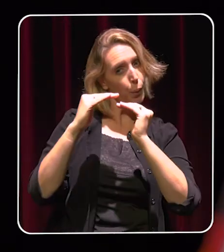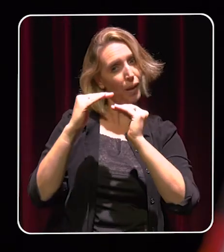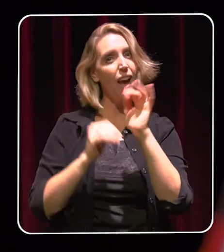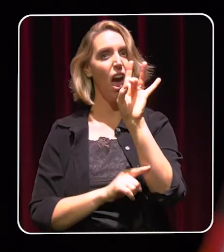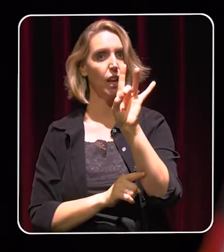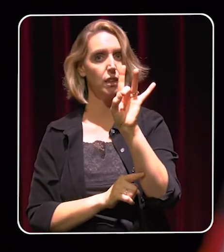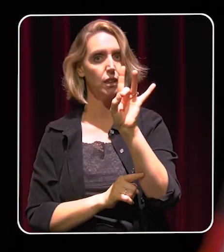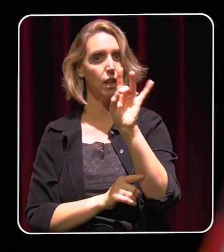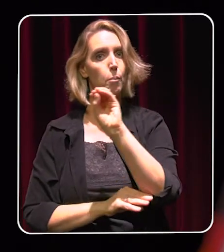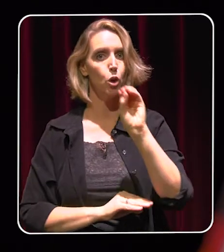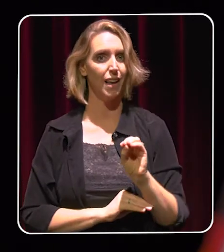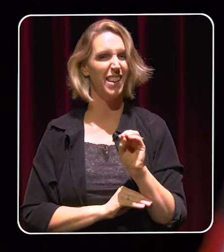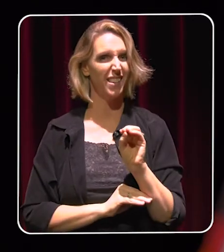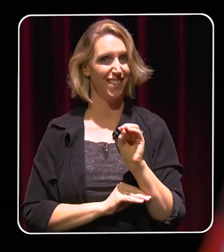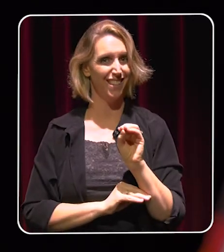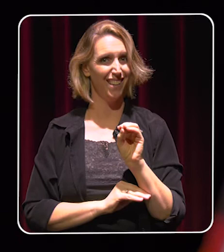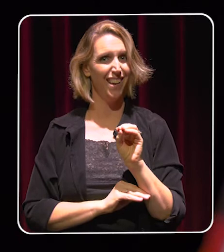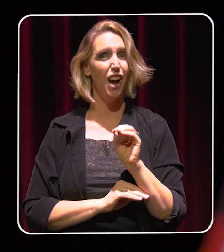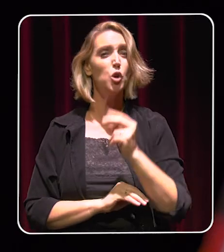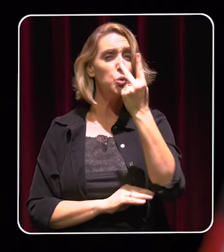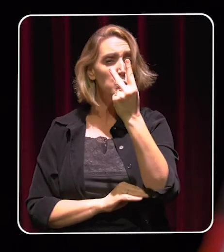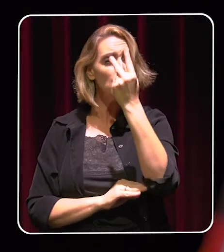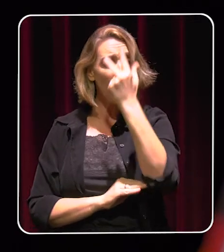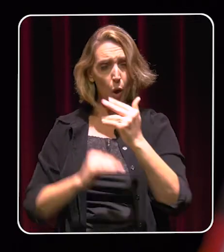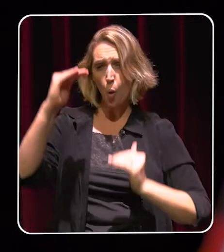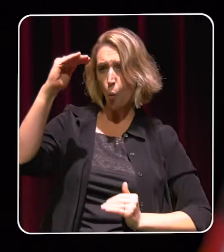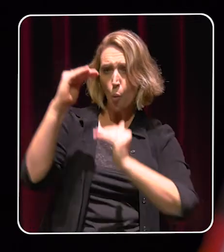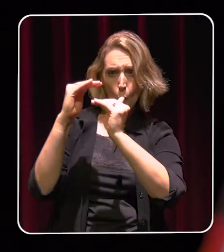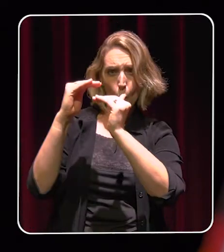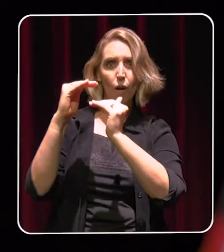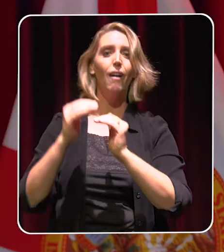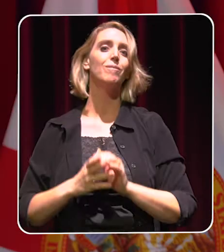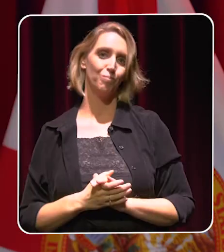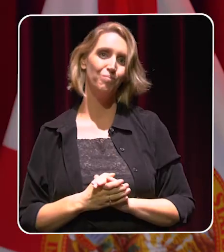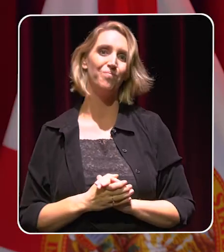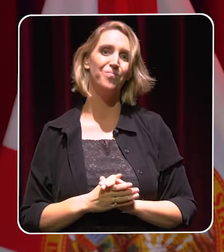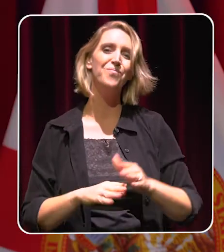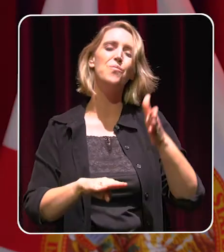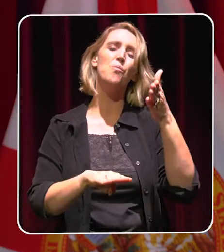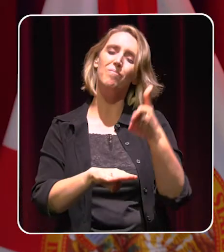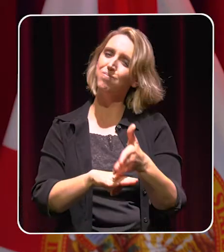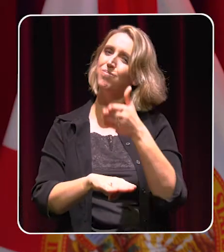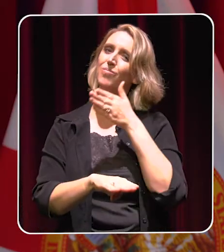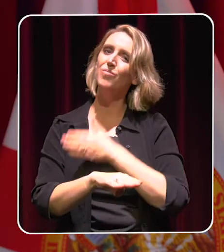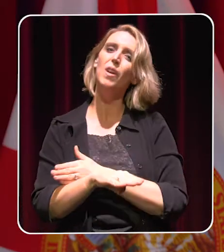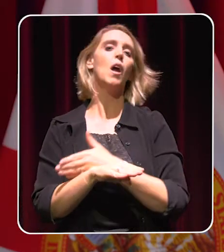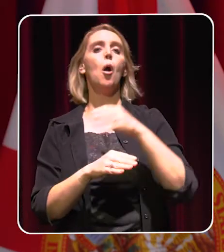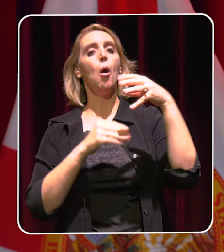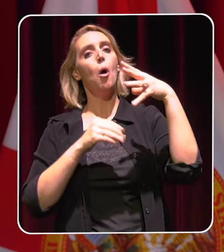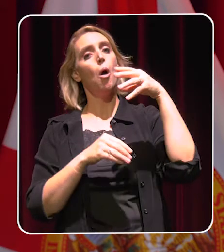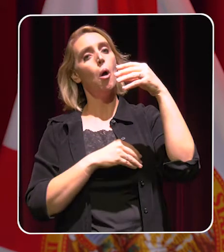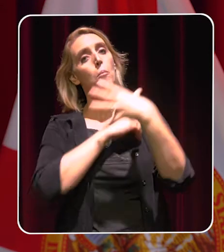is now down to 8%, down almost by 2/3. Progress on poverty